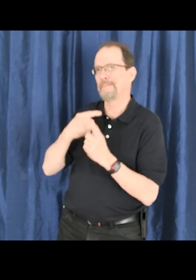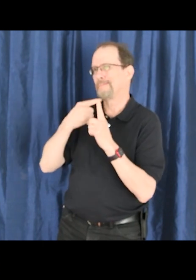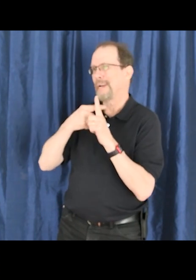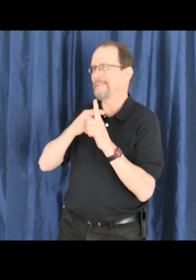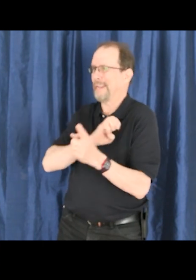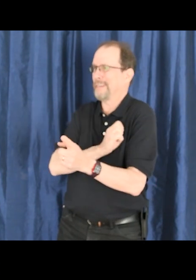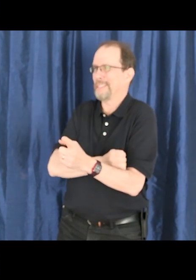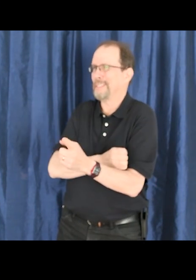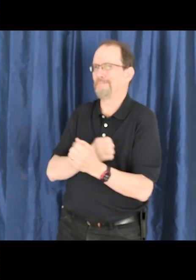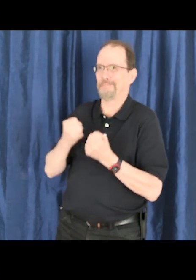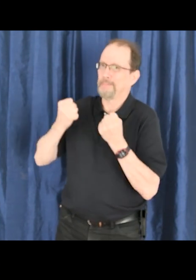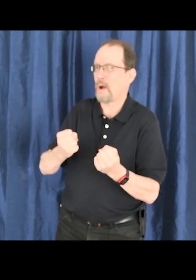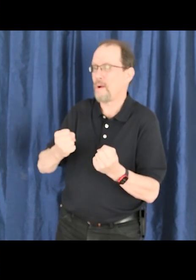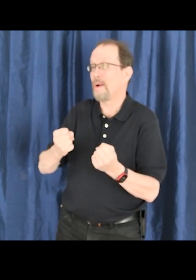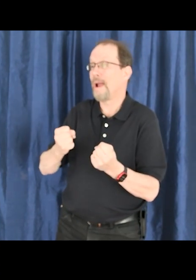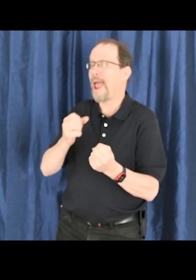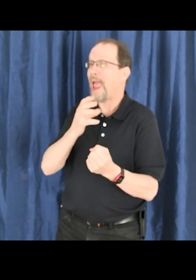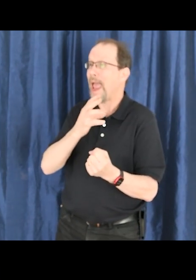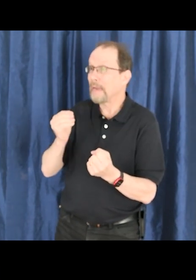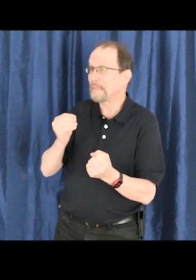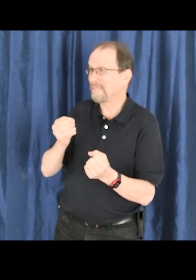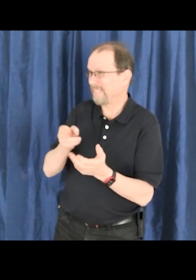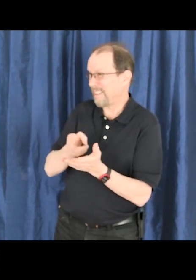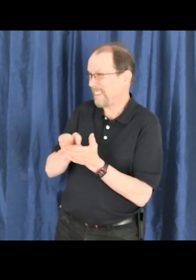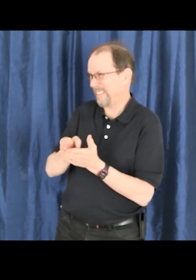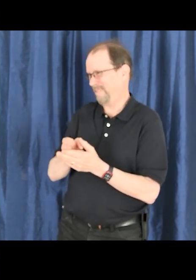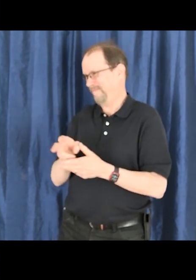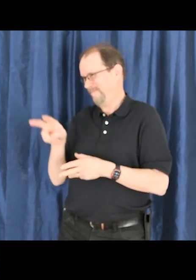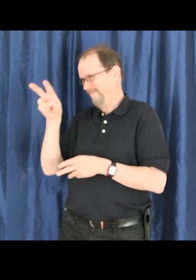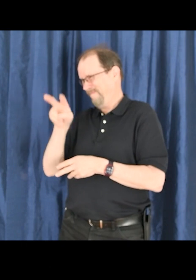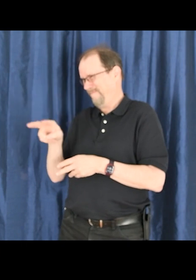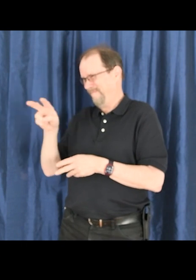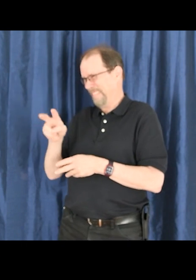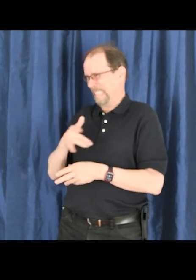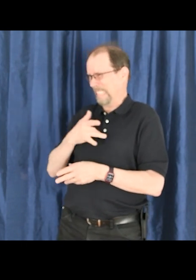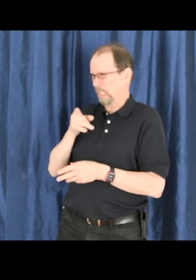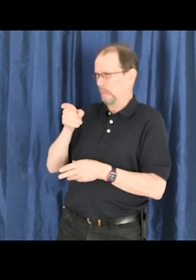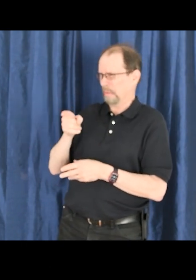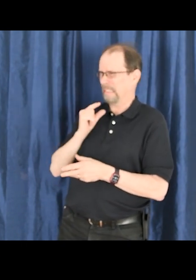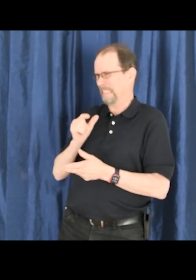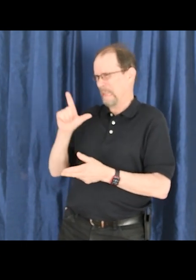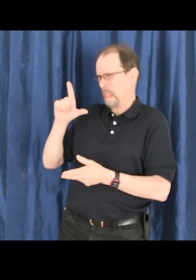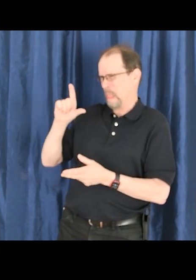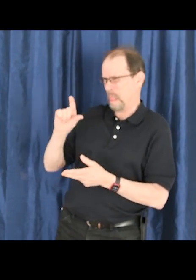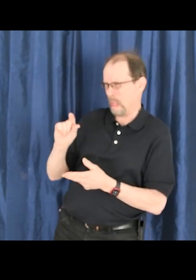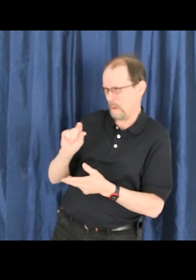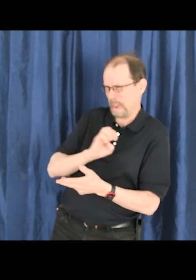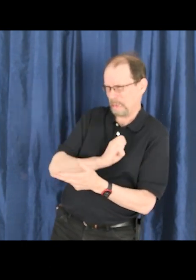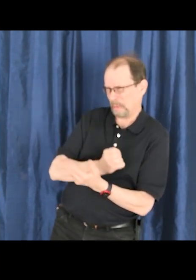Here's your copy, Eddie Thanks for coming in today Sure, I can't wait to read this